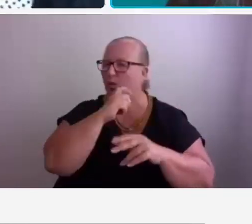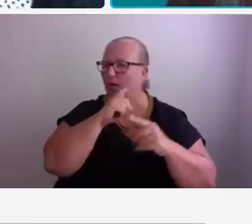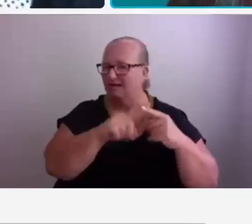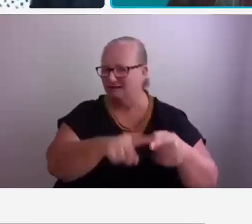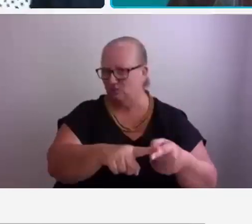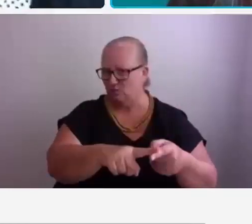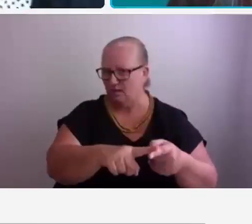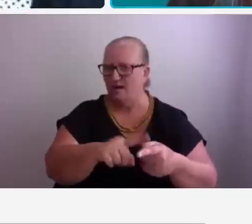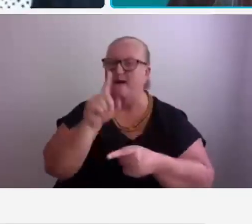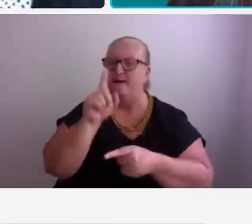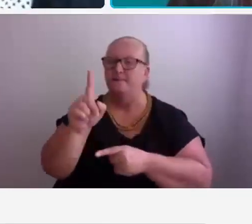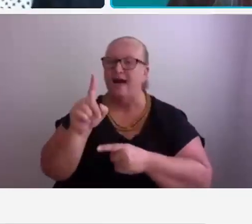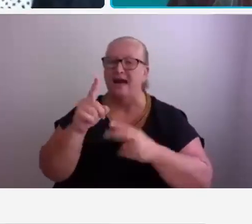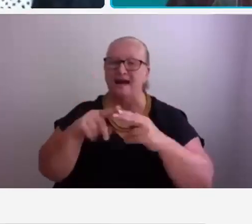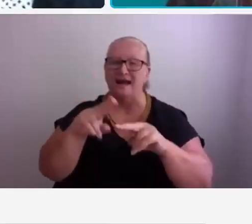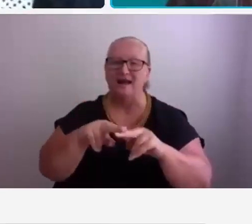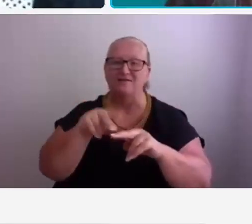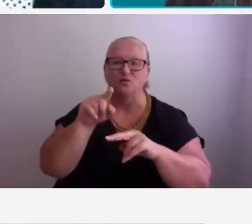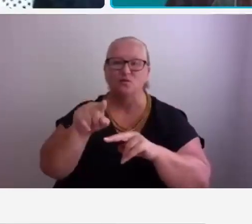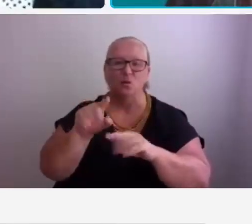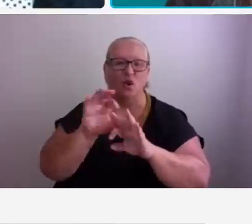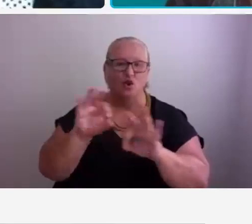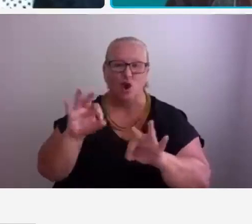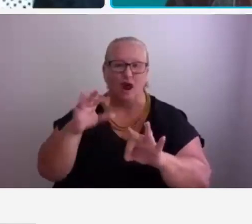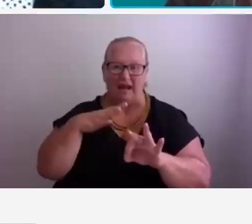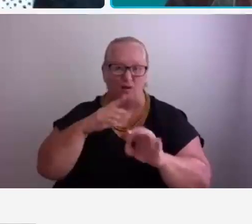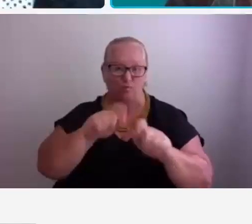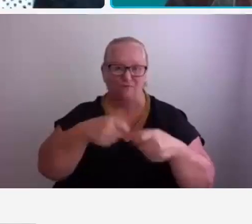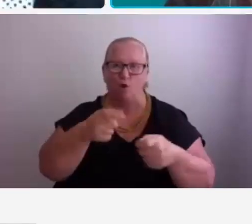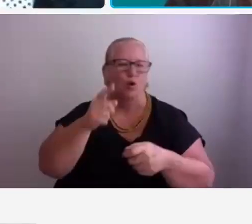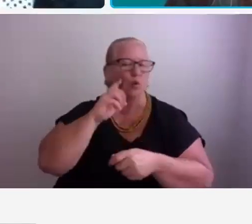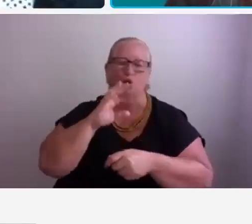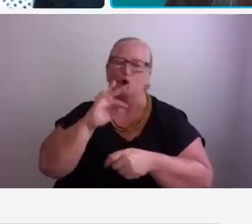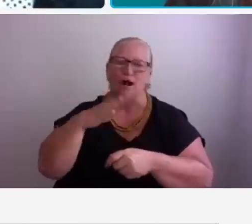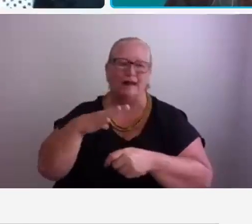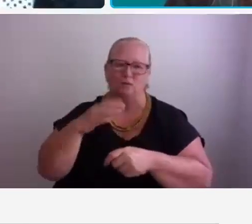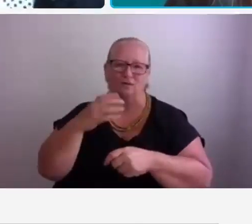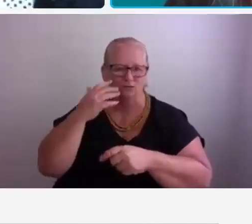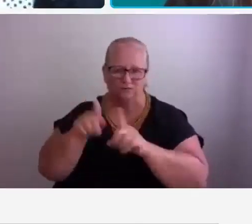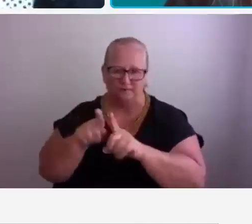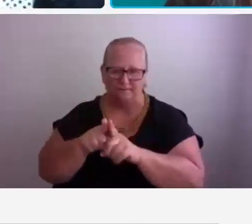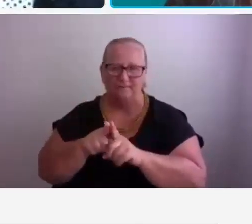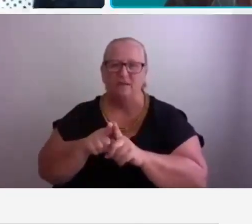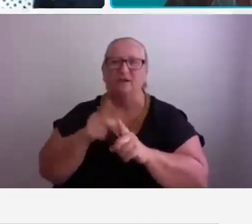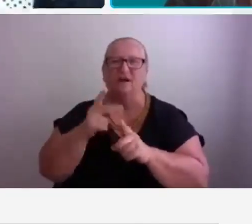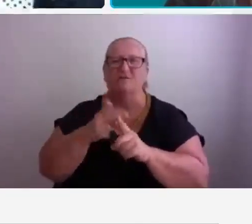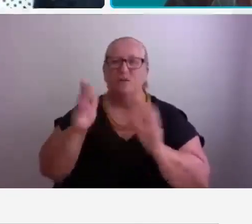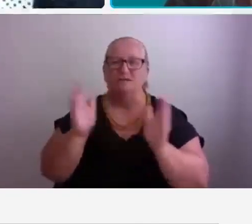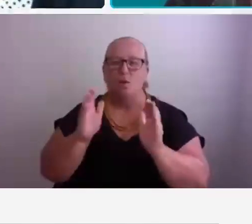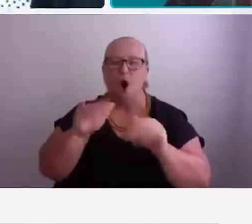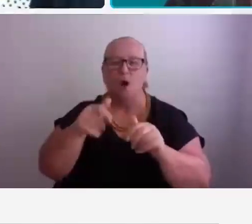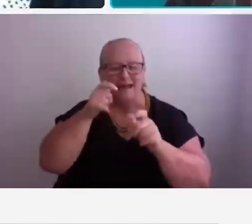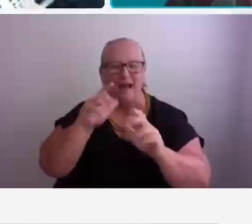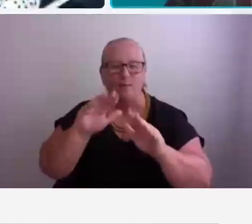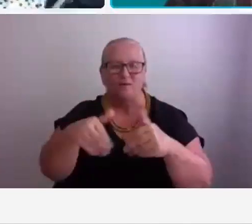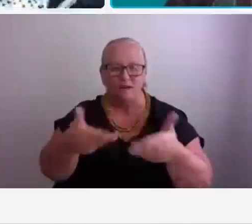continue. However, if you're not required to currently provide one, you will not need to. In regards to small home care providers,